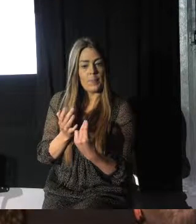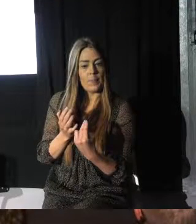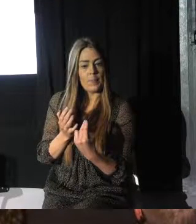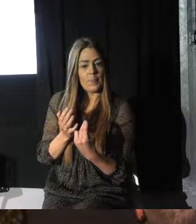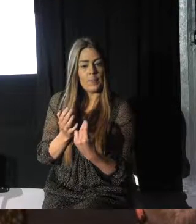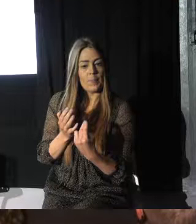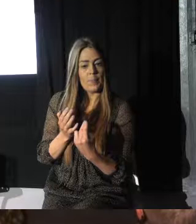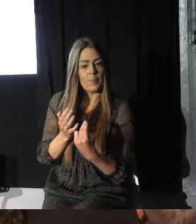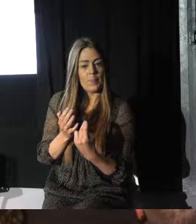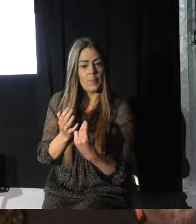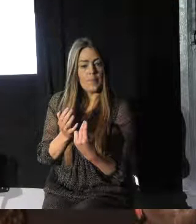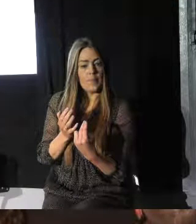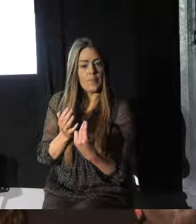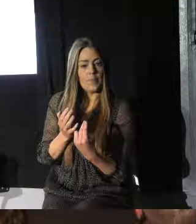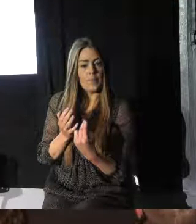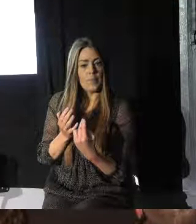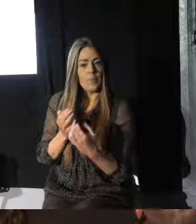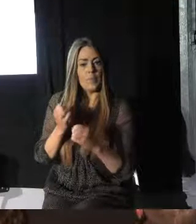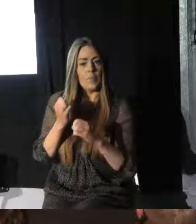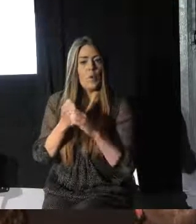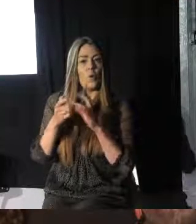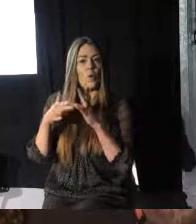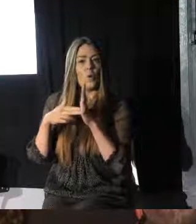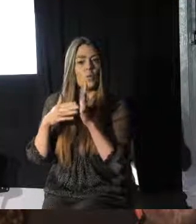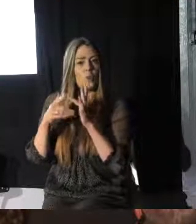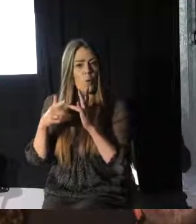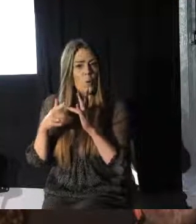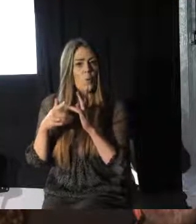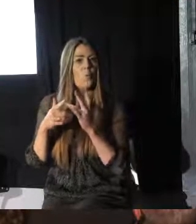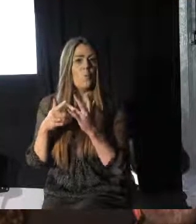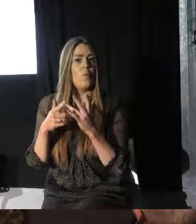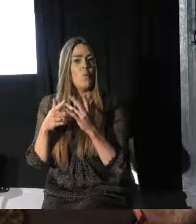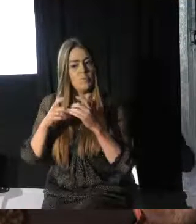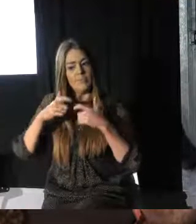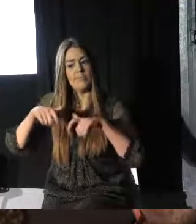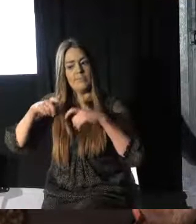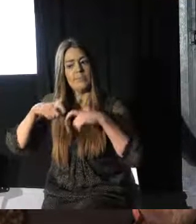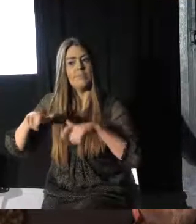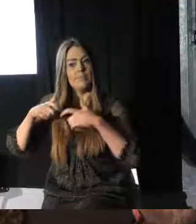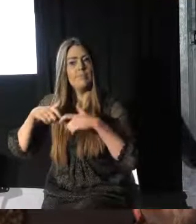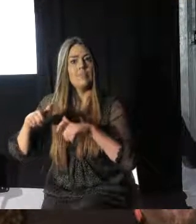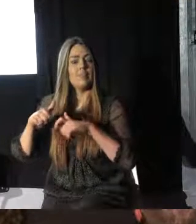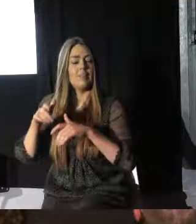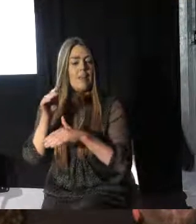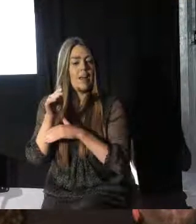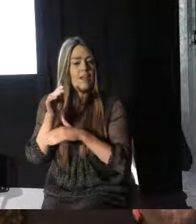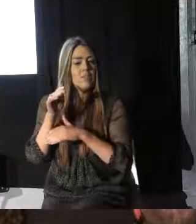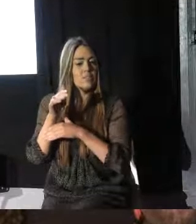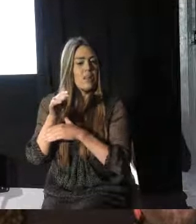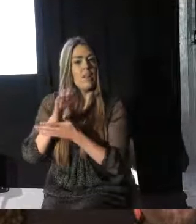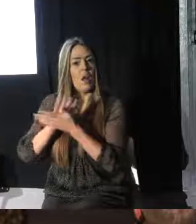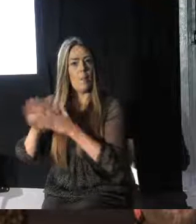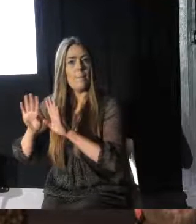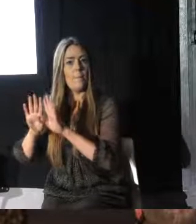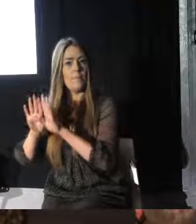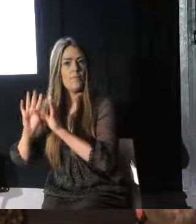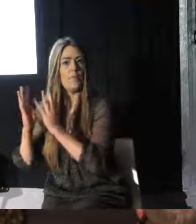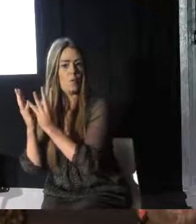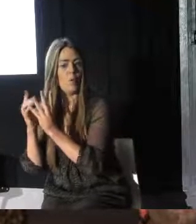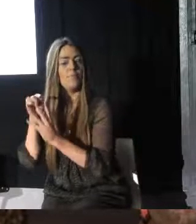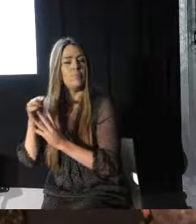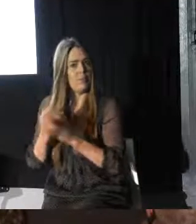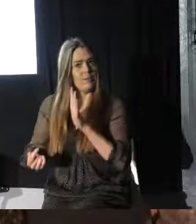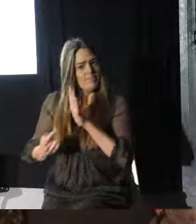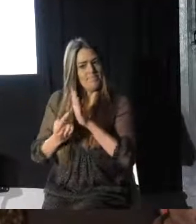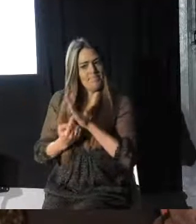and Gonzo that's ongoing at the present outside Humboldt Forum, those of course have been a central part of